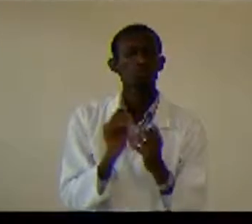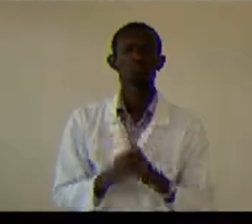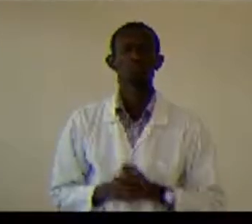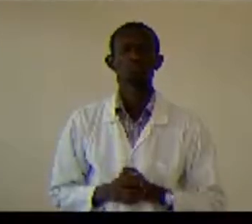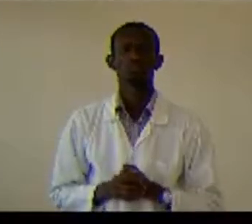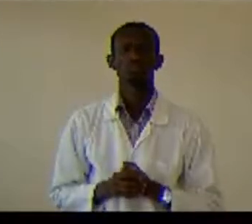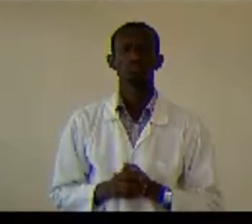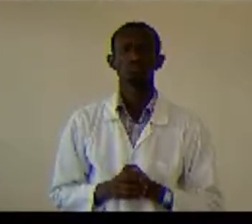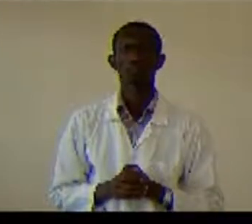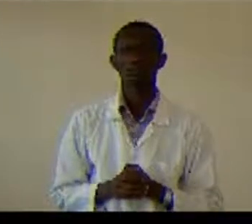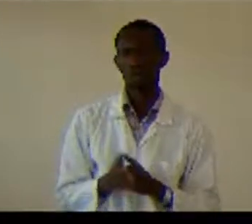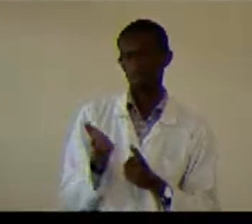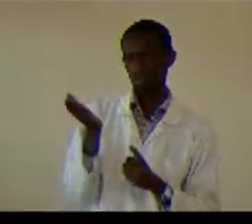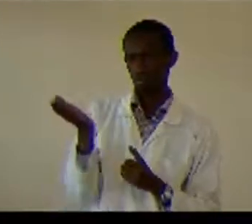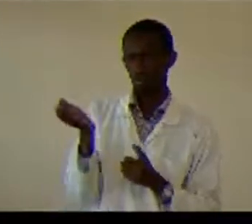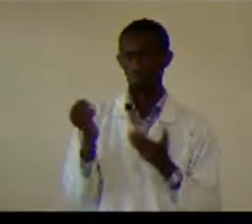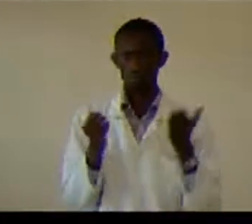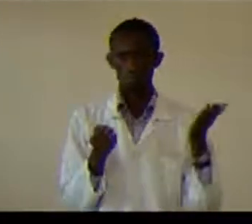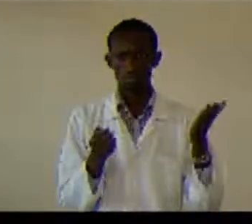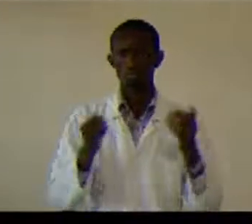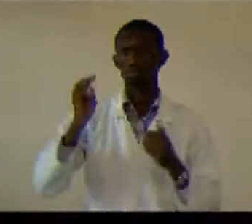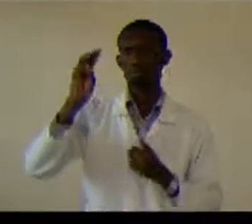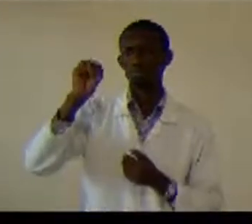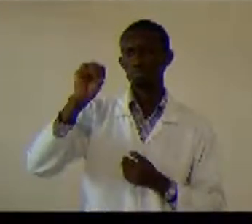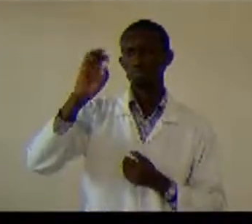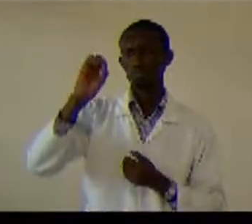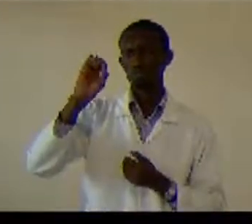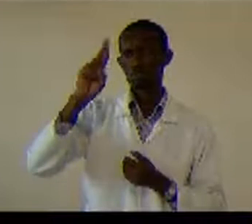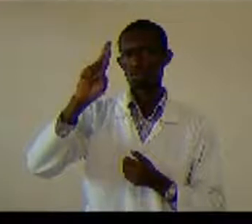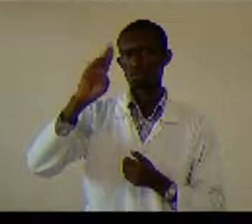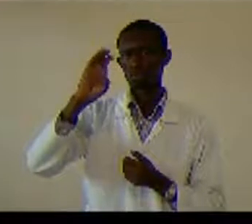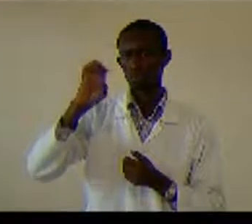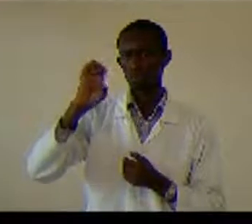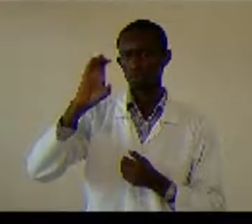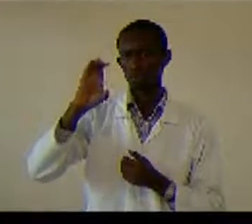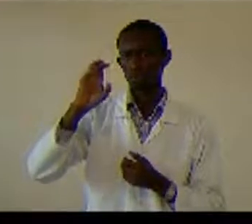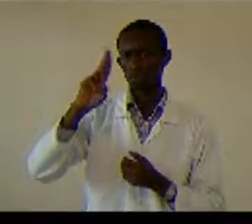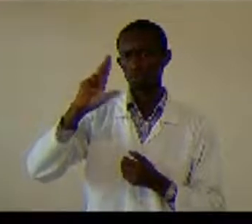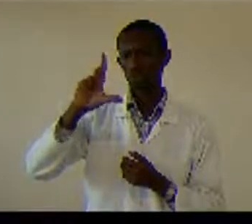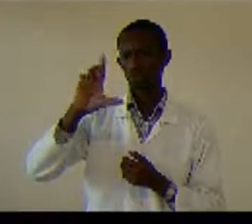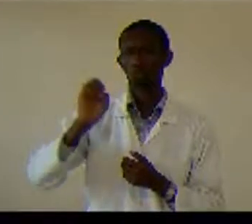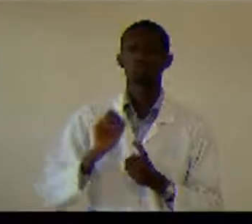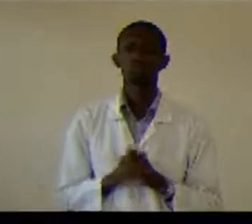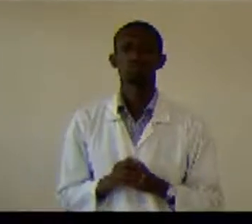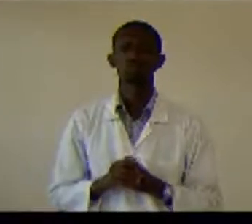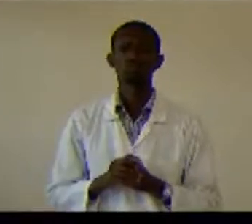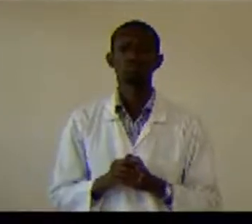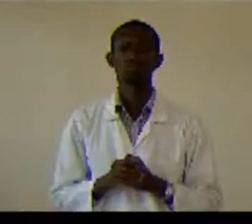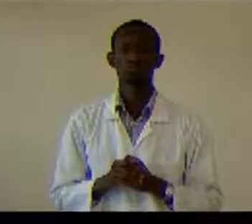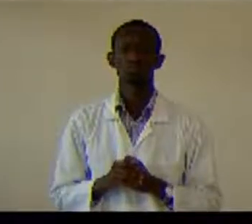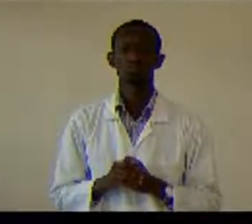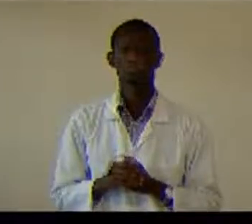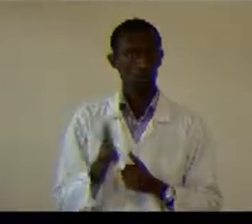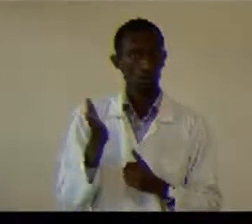the molecules. We can say molecules or between the atoms. So that